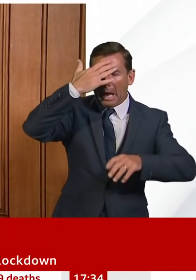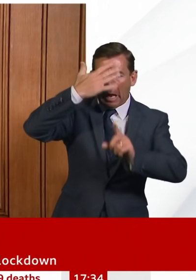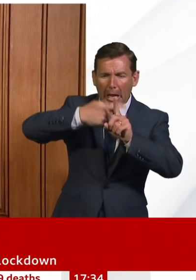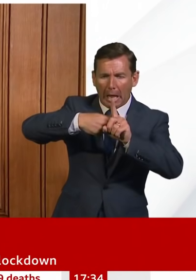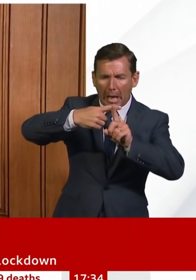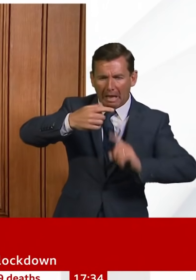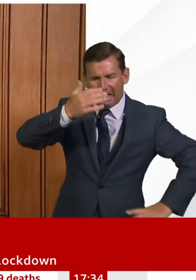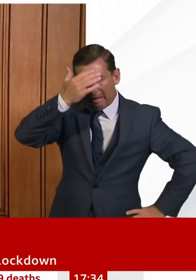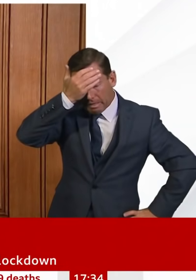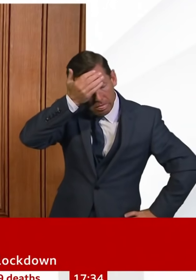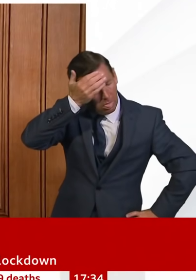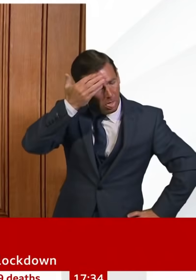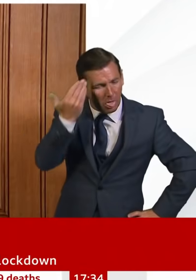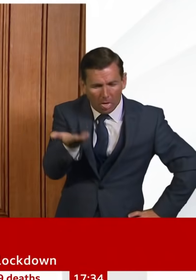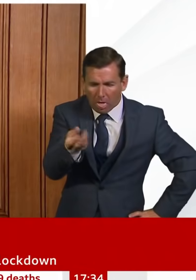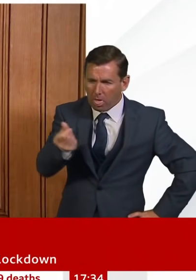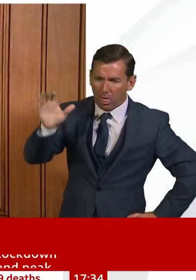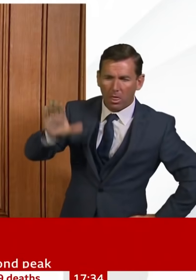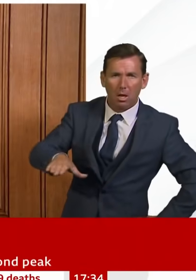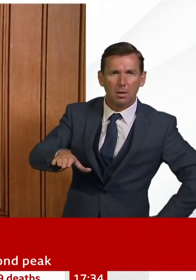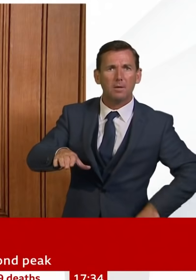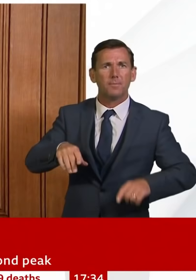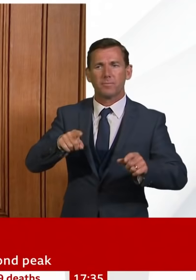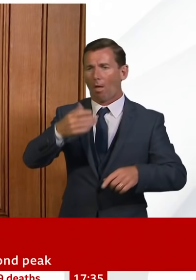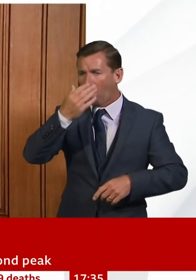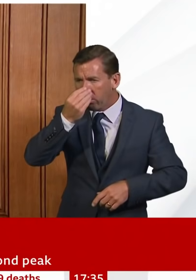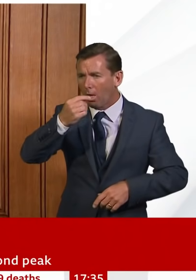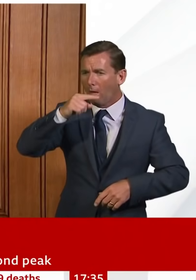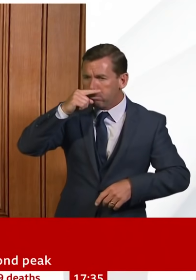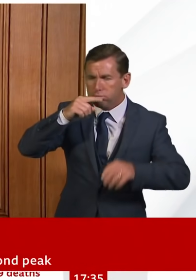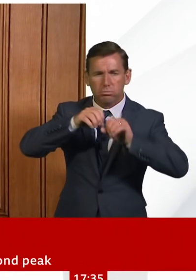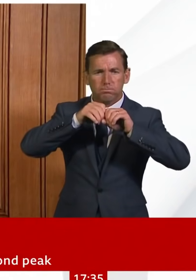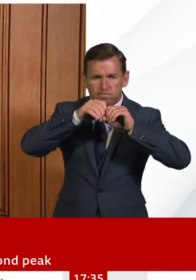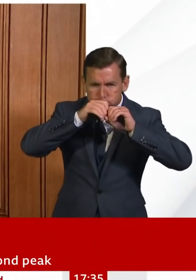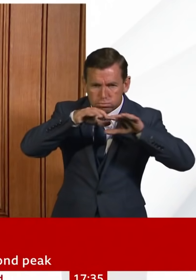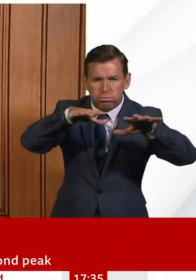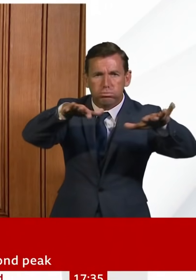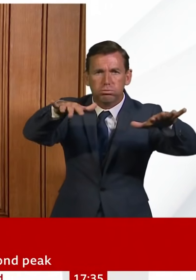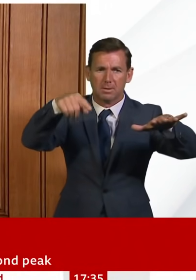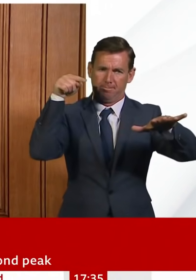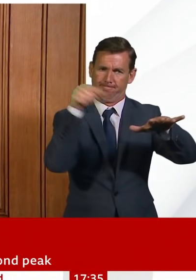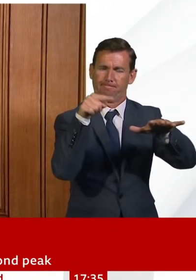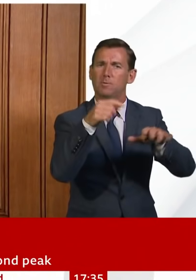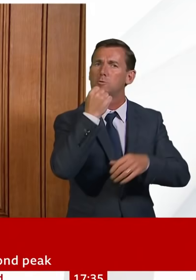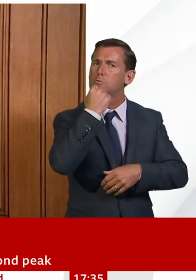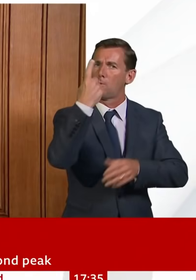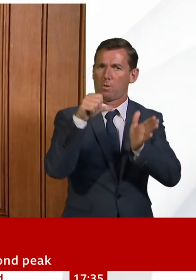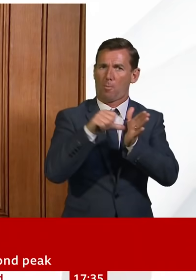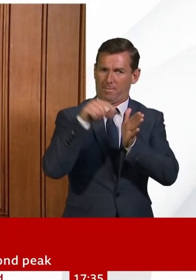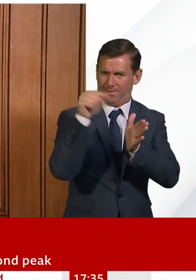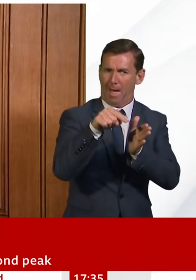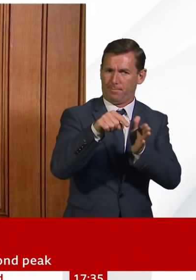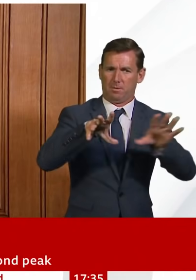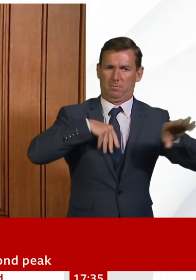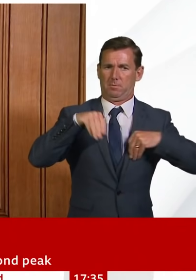the virus through coughing and sneezing, they are undoubtedly the biggest route of transmission in